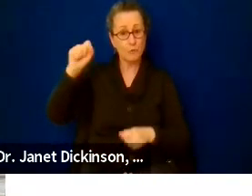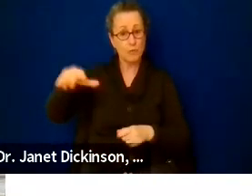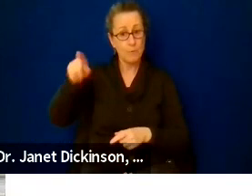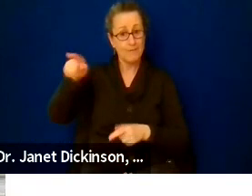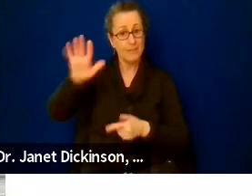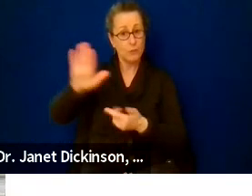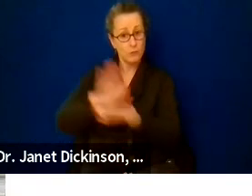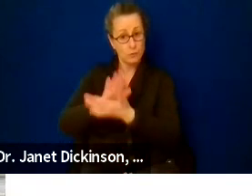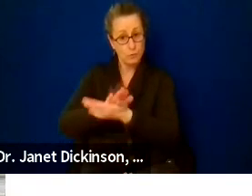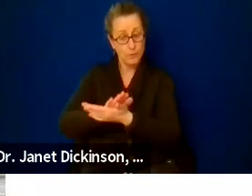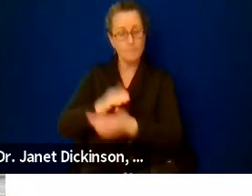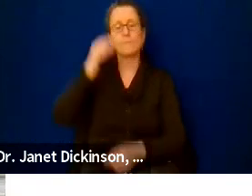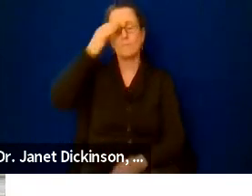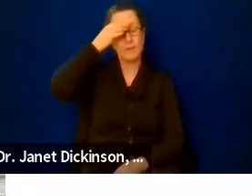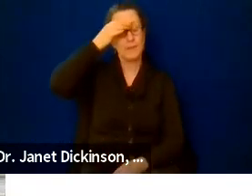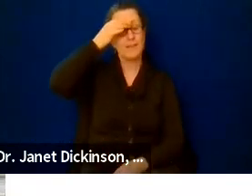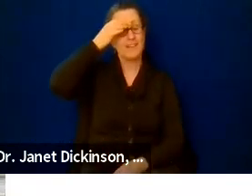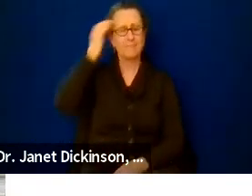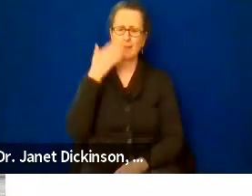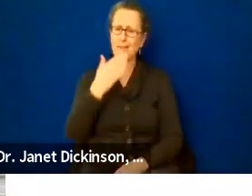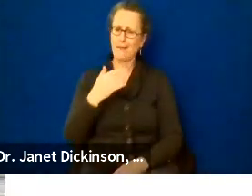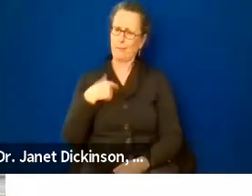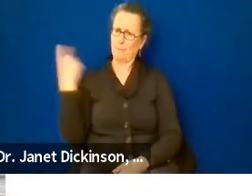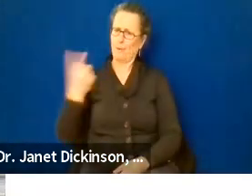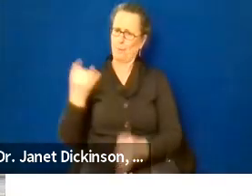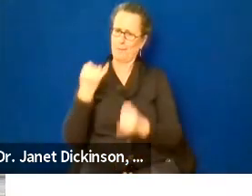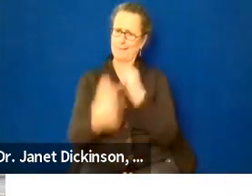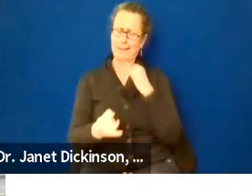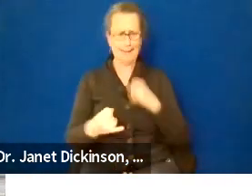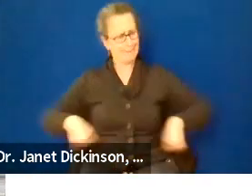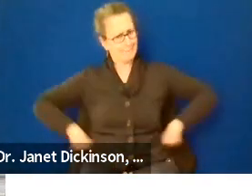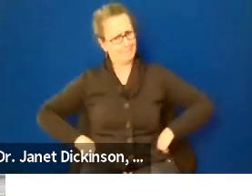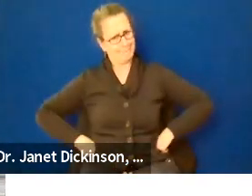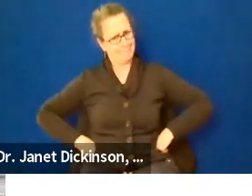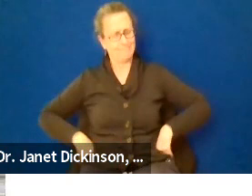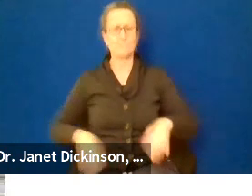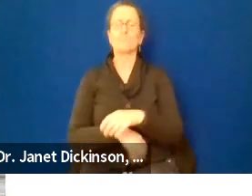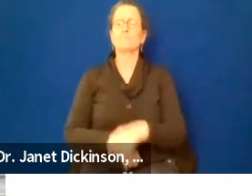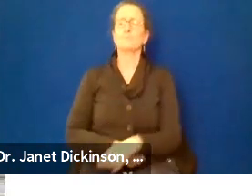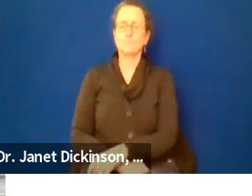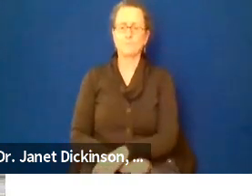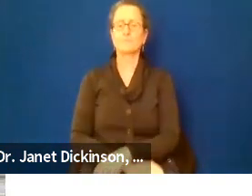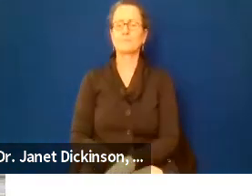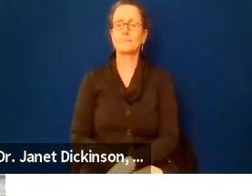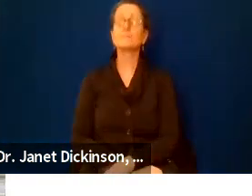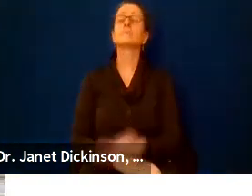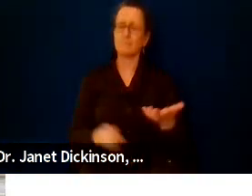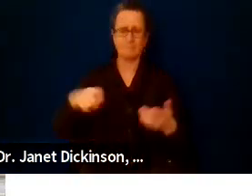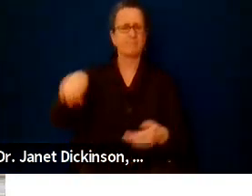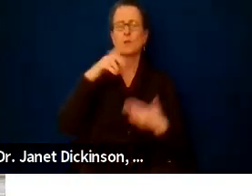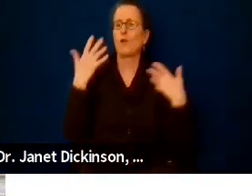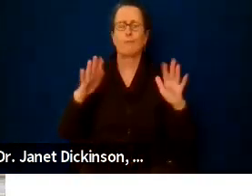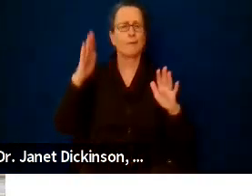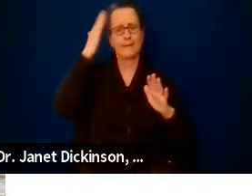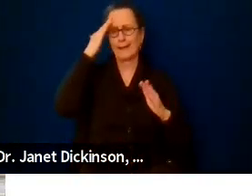Thank you. I always seem to be the last one on these conversations. As everyone's already heard, we have the